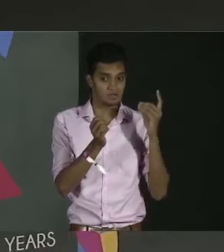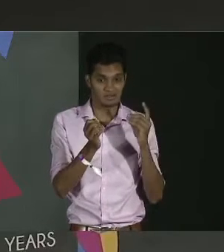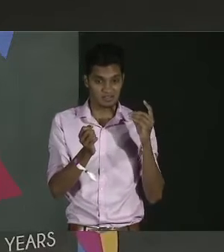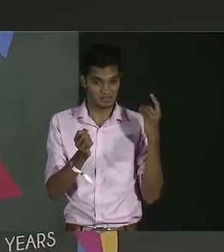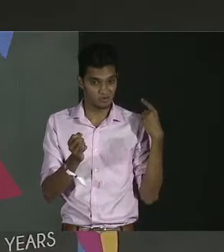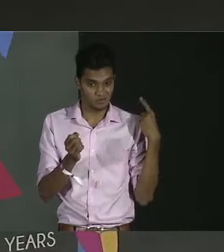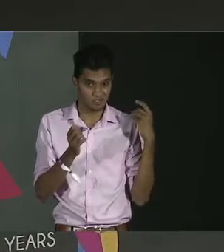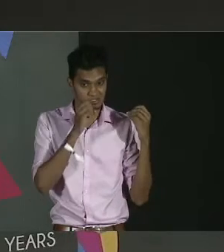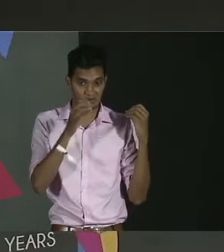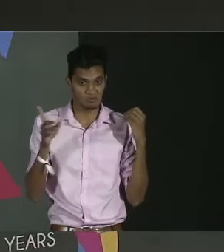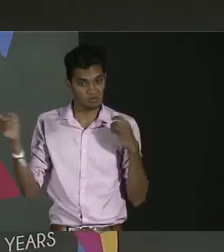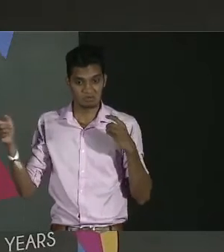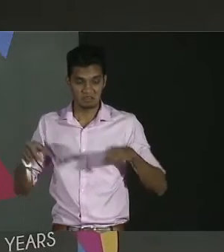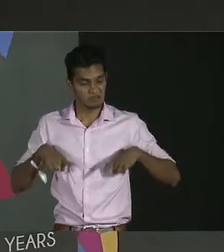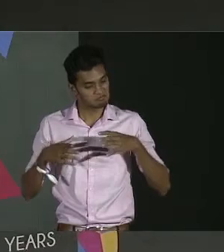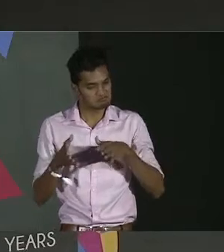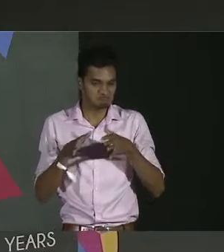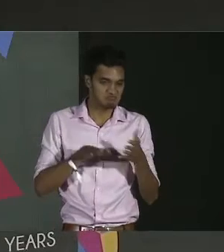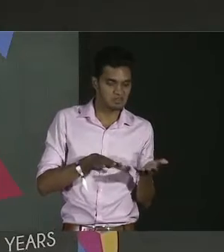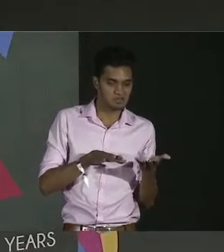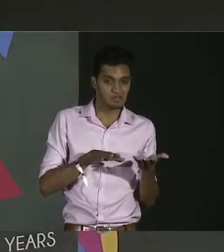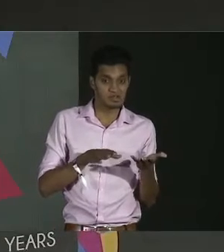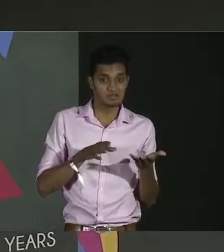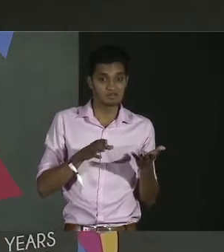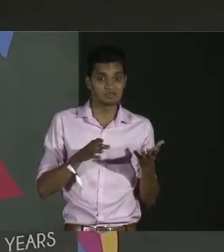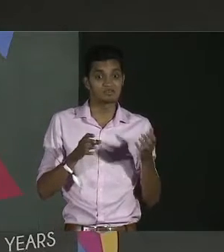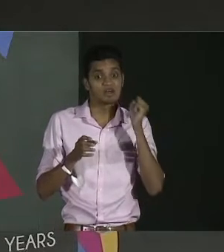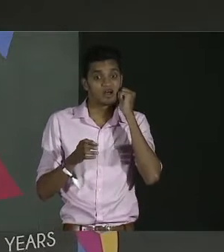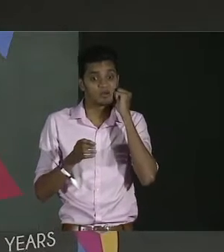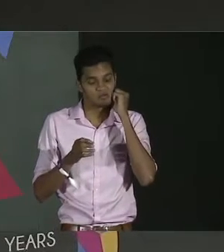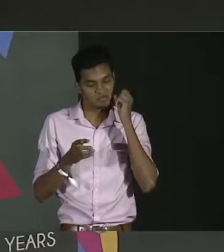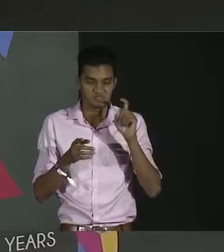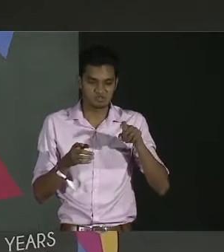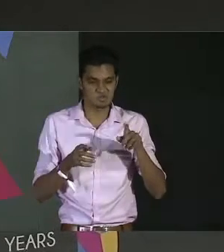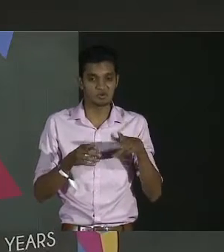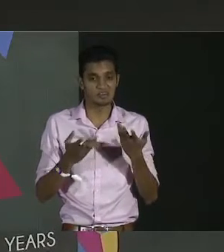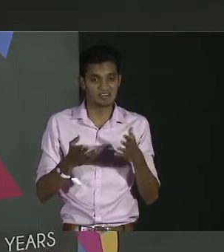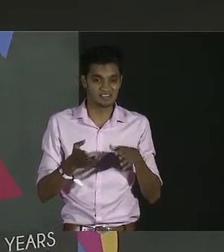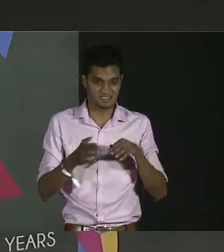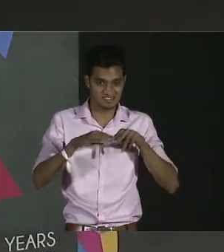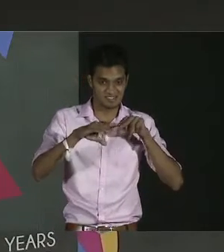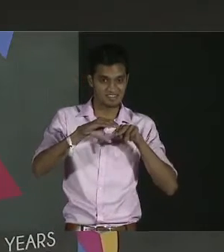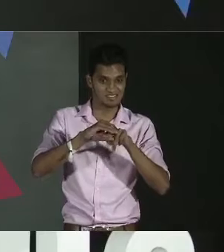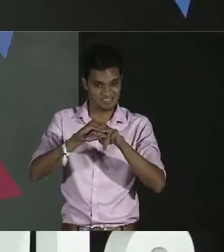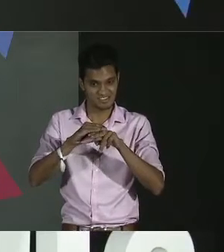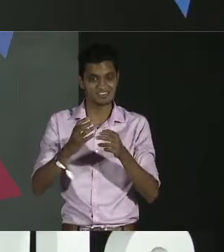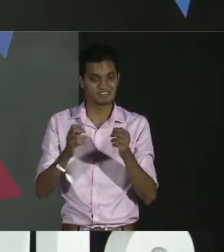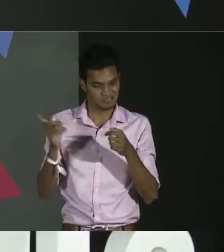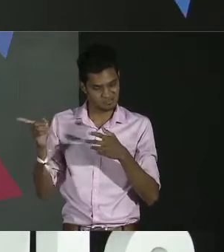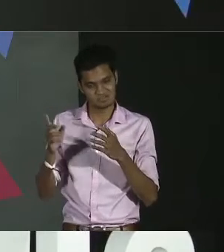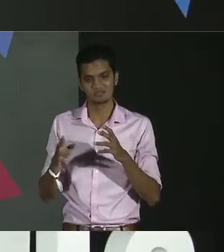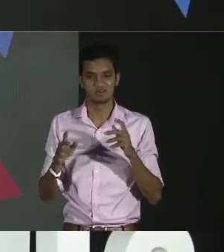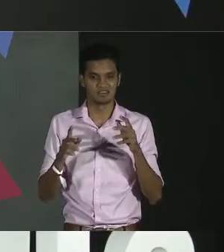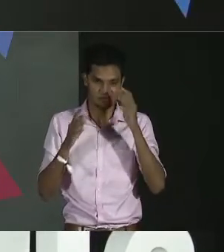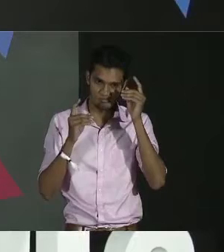wouldn't survive, that she needed to prepare for my funeral, she lost it, naturally. But she gathered whatever strength she